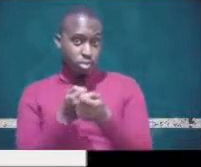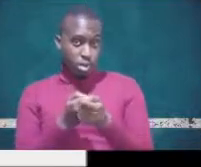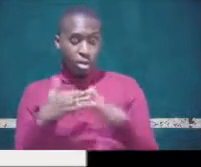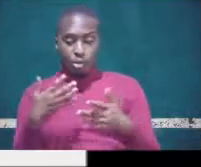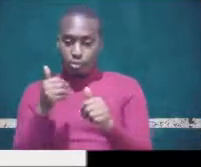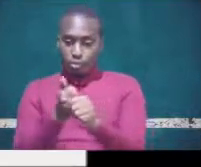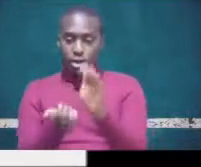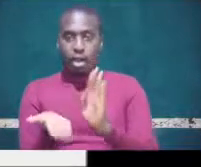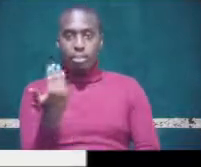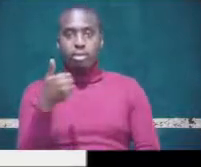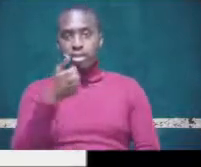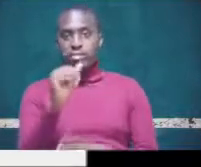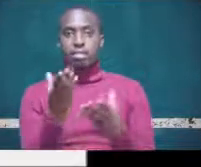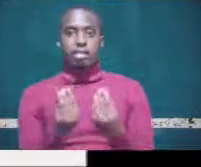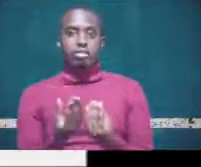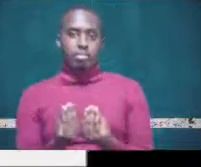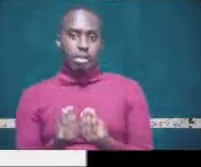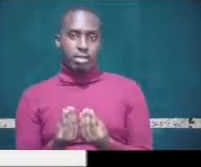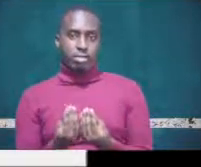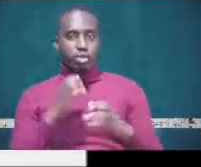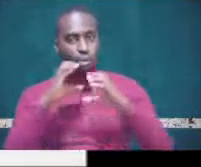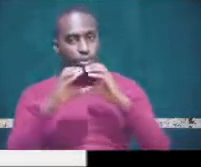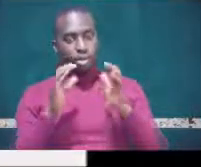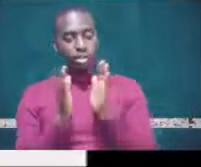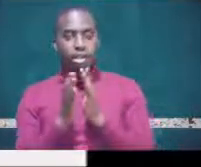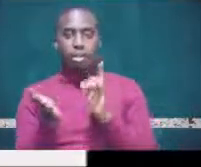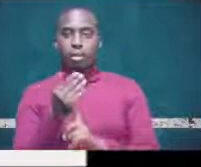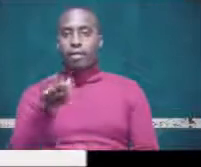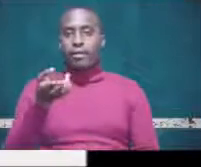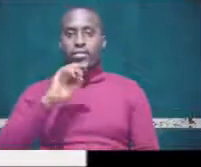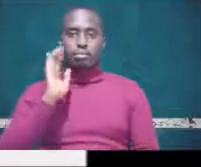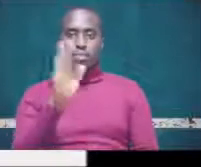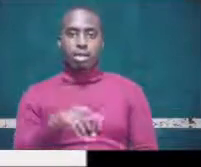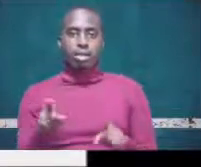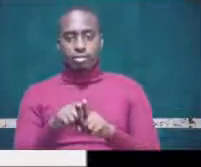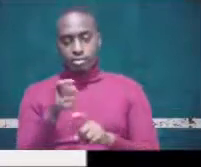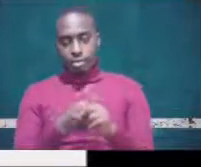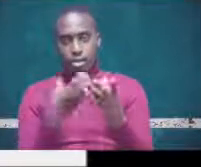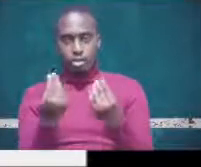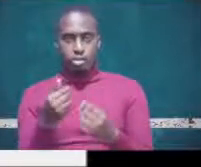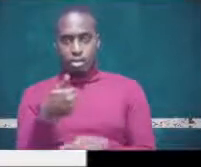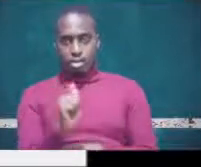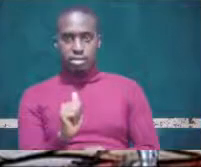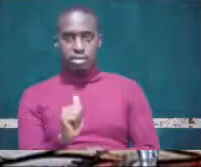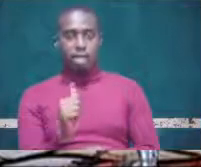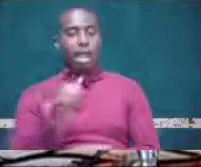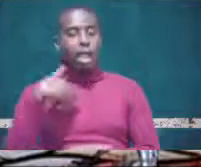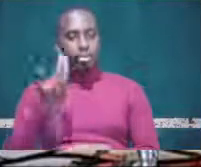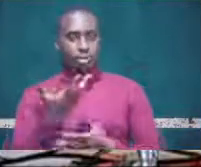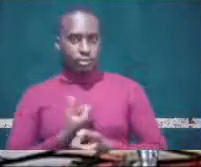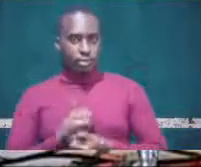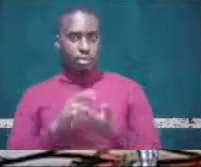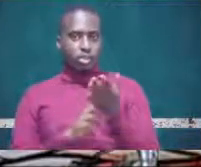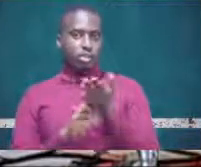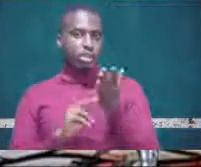follow up its customers, to communicate and get feedback from its customers. Then we have, it can also